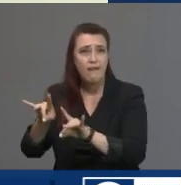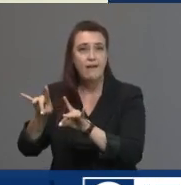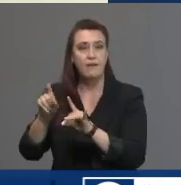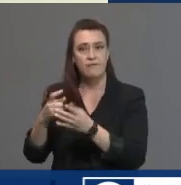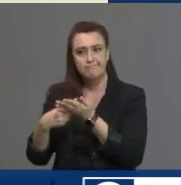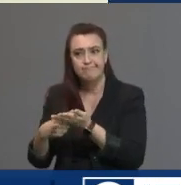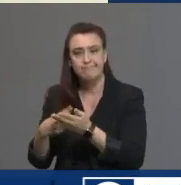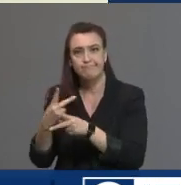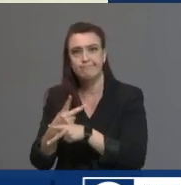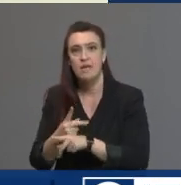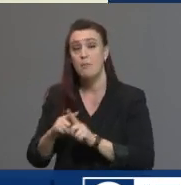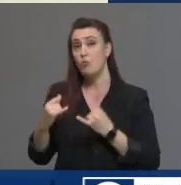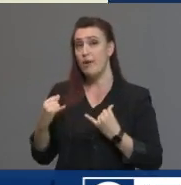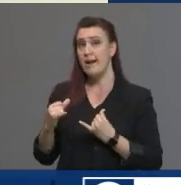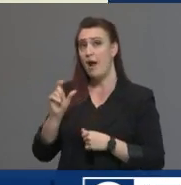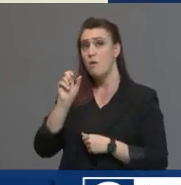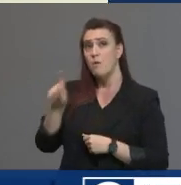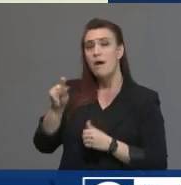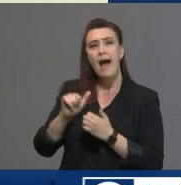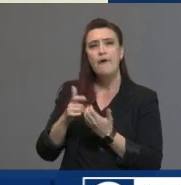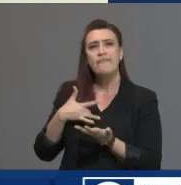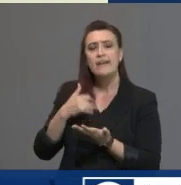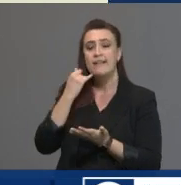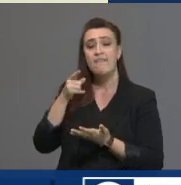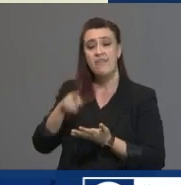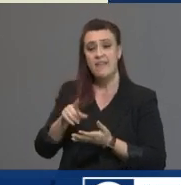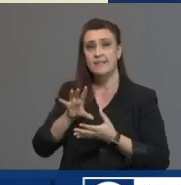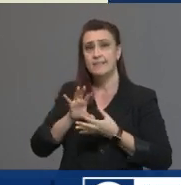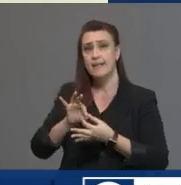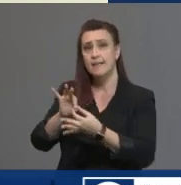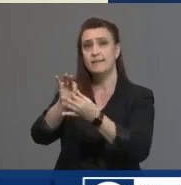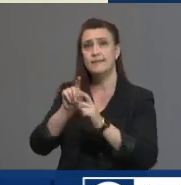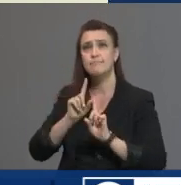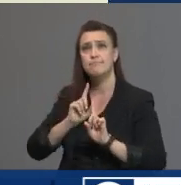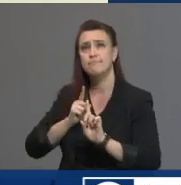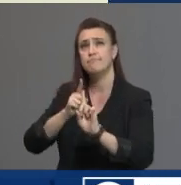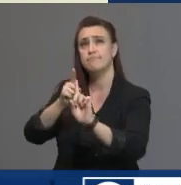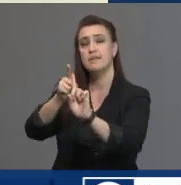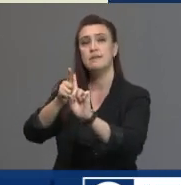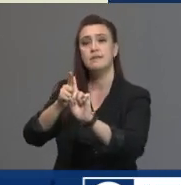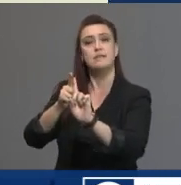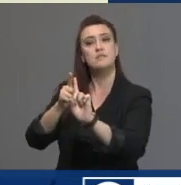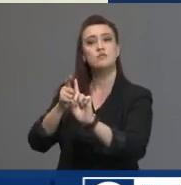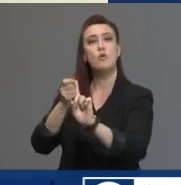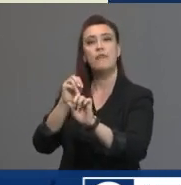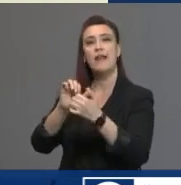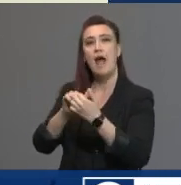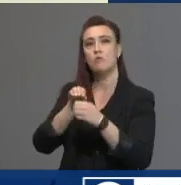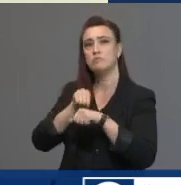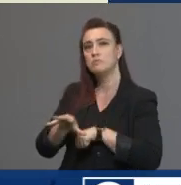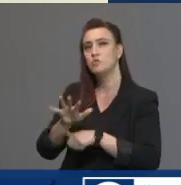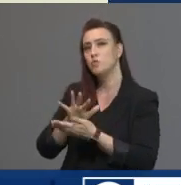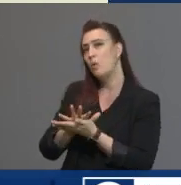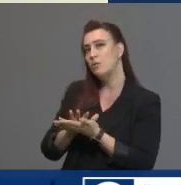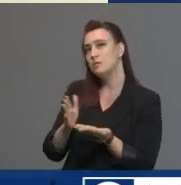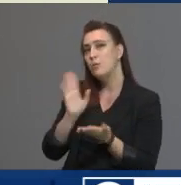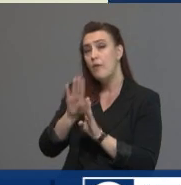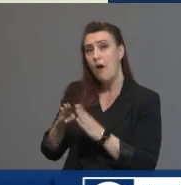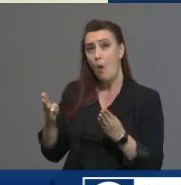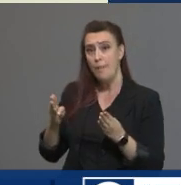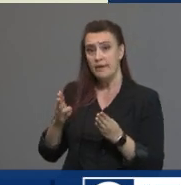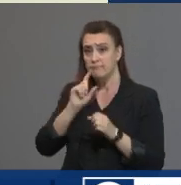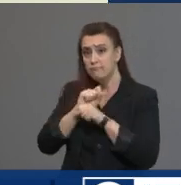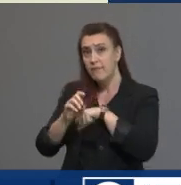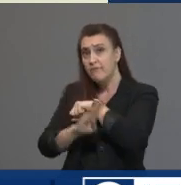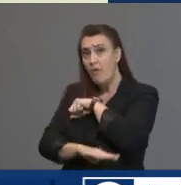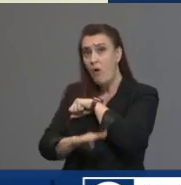of conversation to be had. But right now, how do you feel if this is the path you're on about schools opening in-person